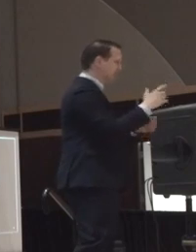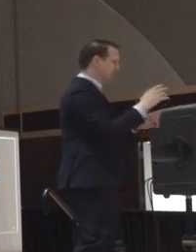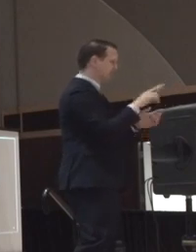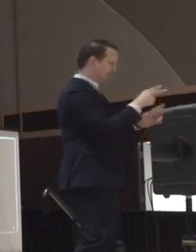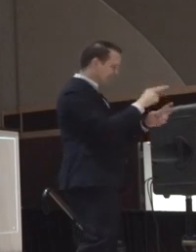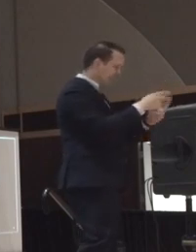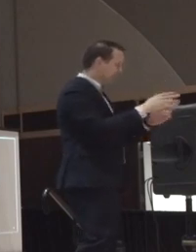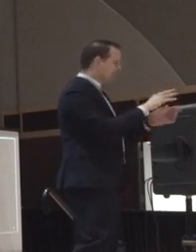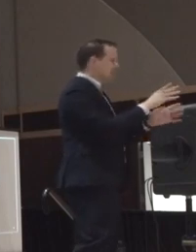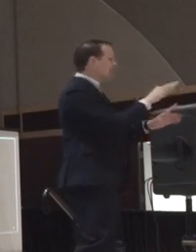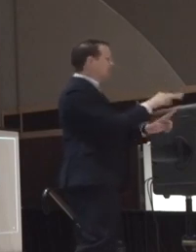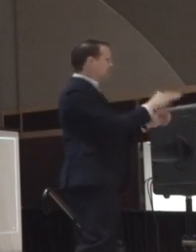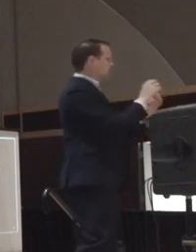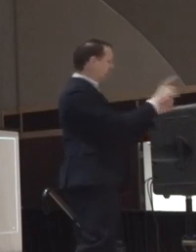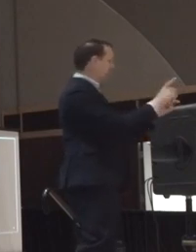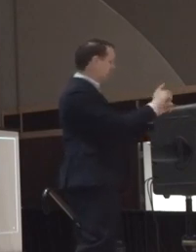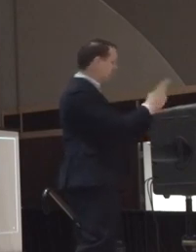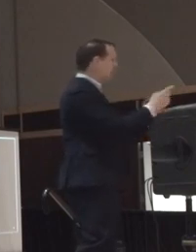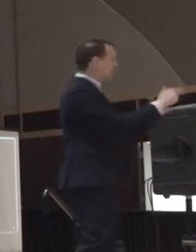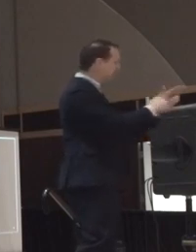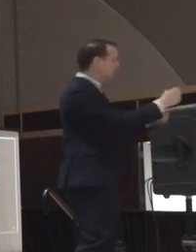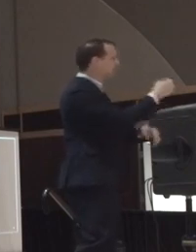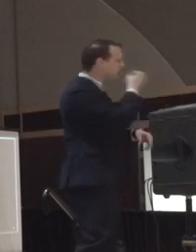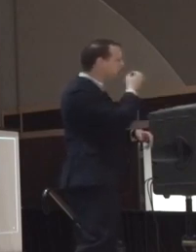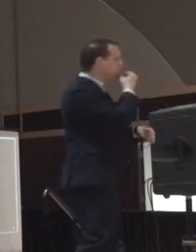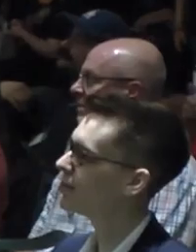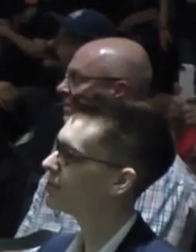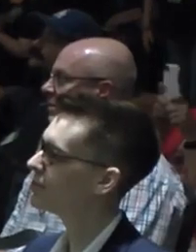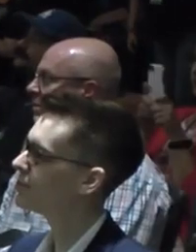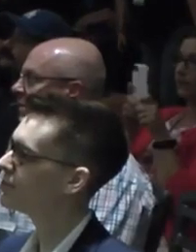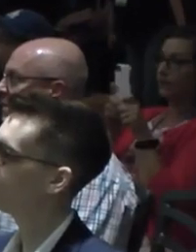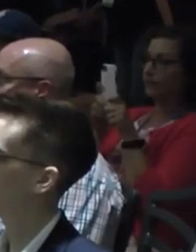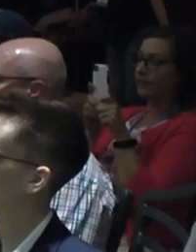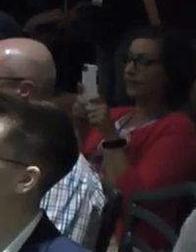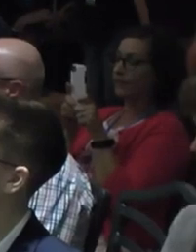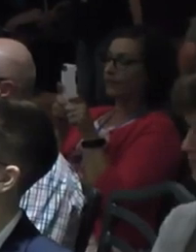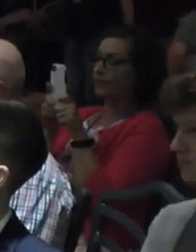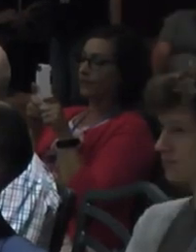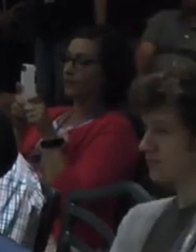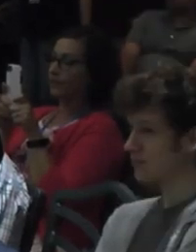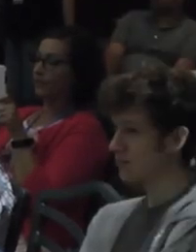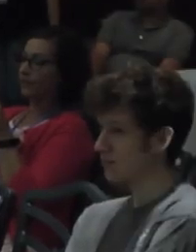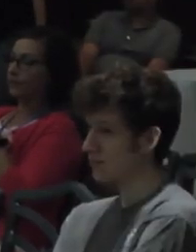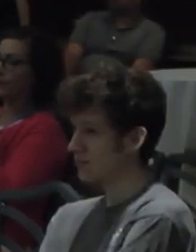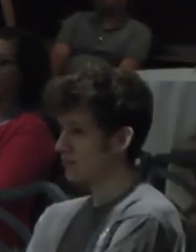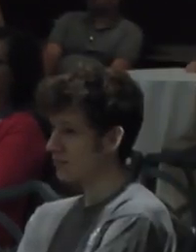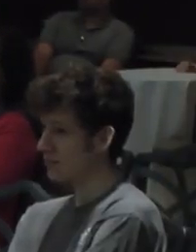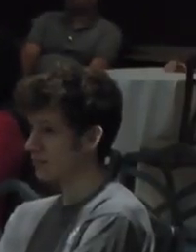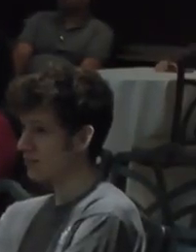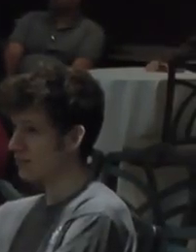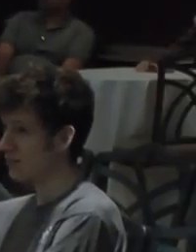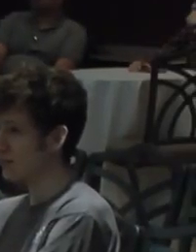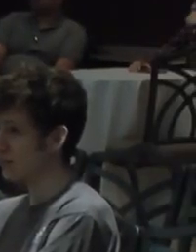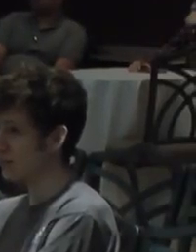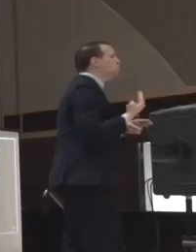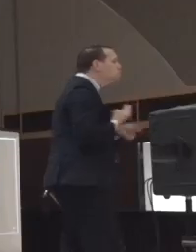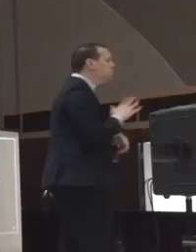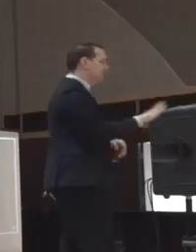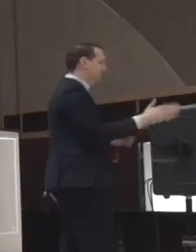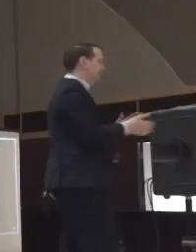special ed department builds food processing plants. I'll tell you that right now. And we are losing those